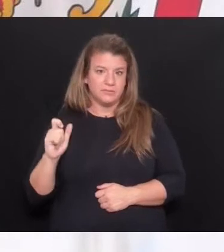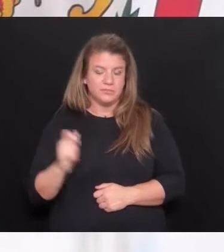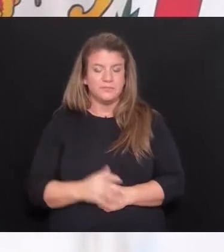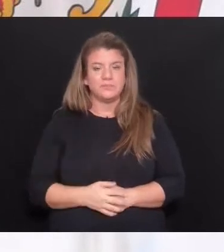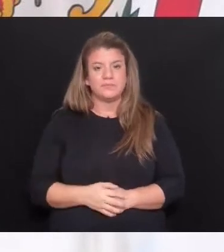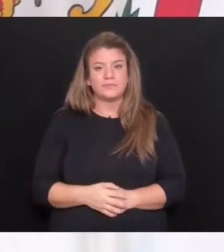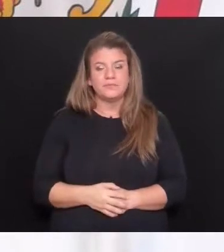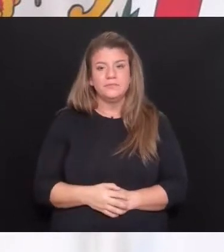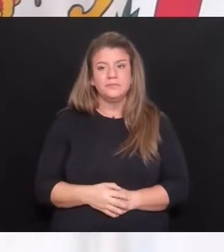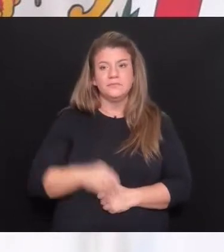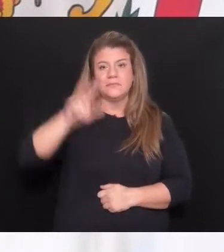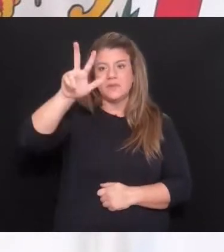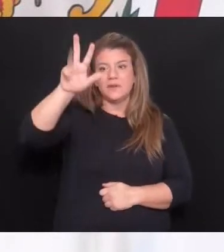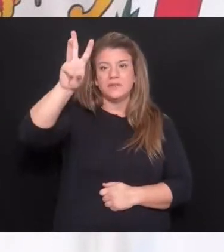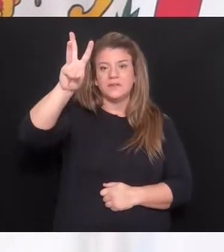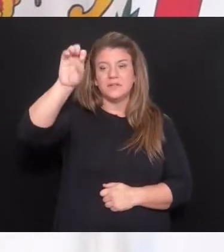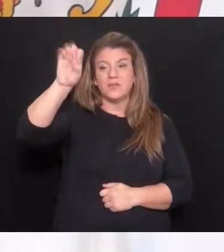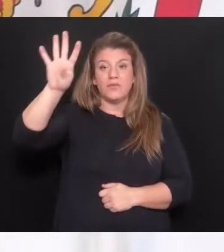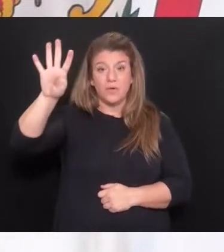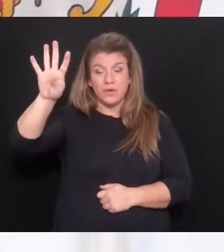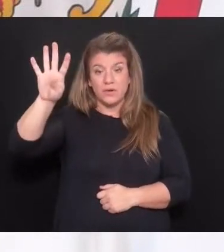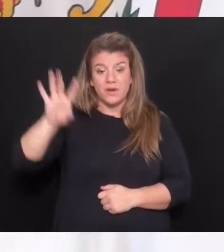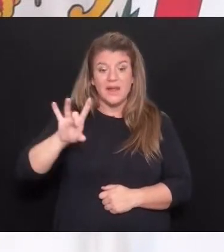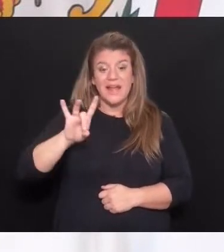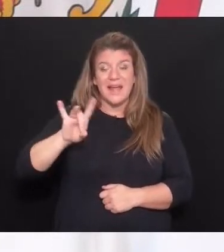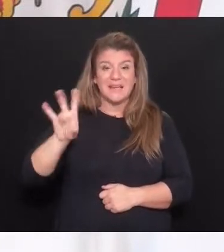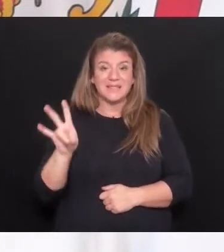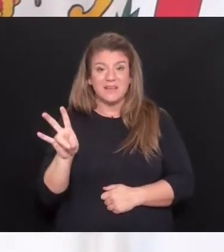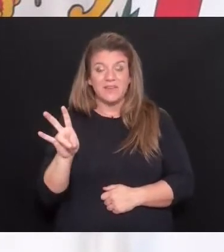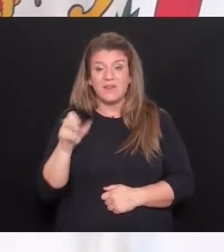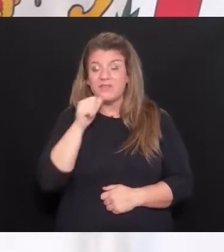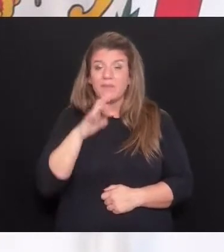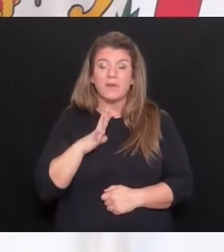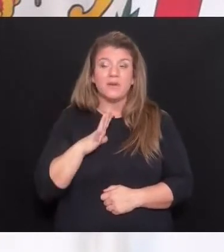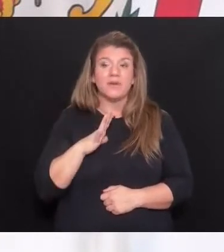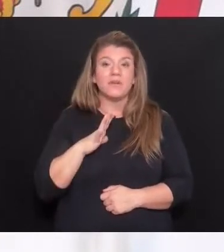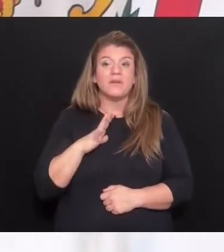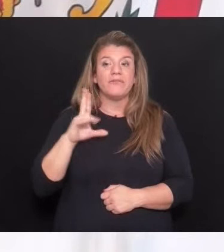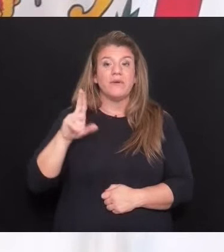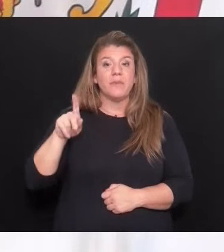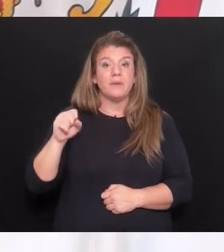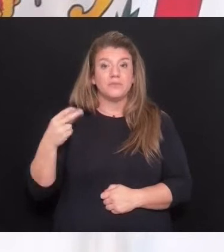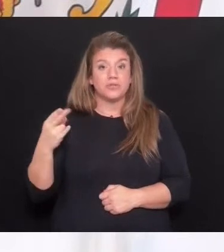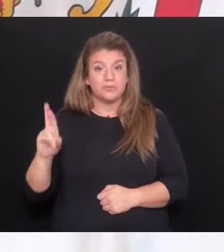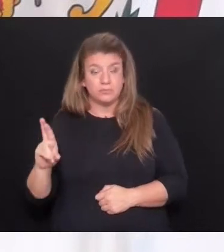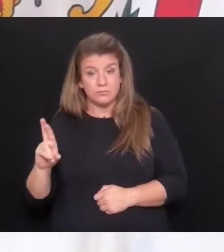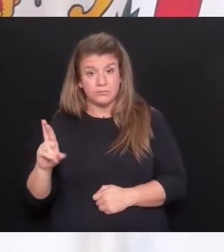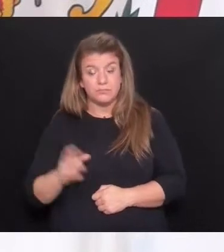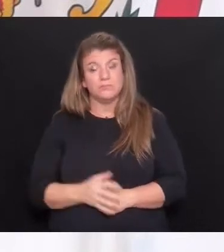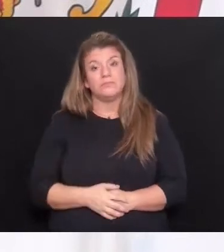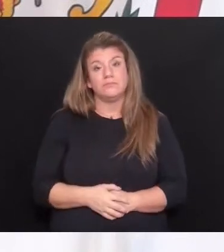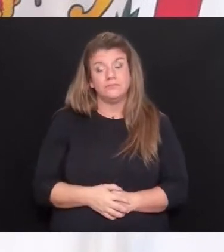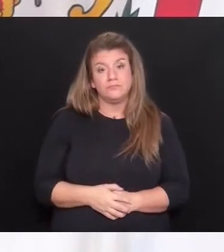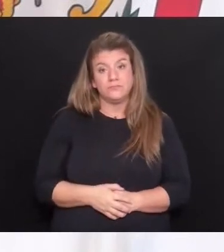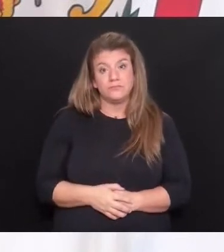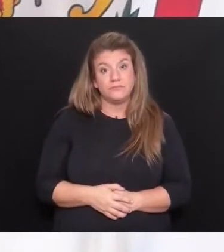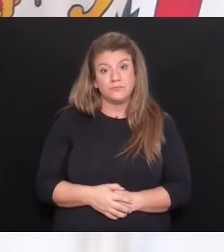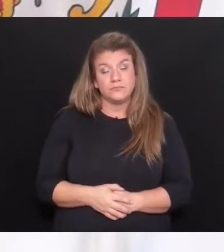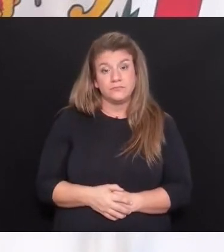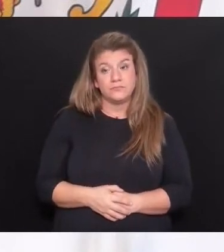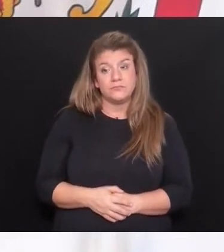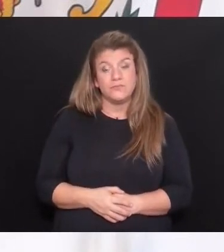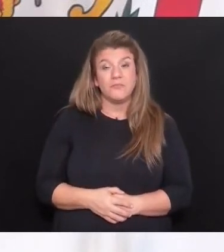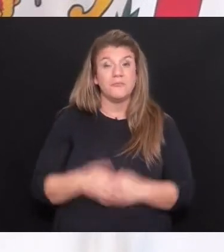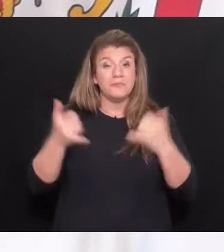The 3,604th death is an 87-year-old female from Upshur County. Now we've